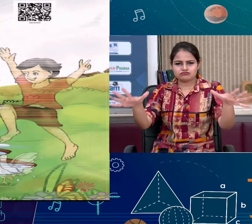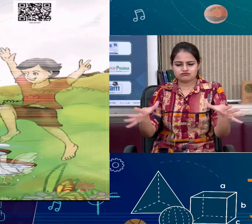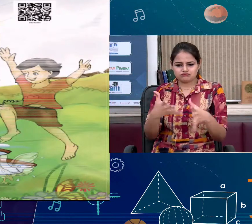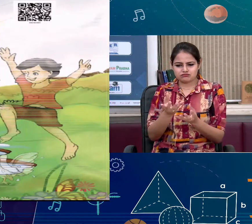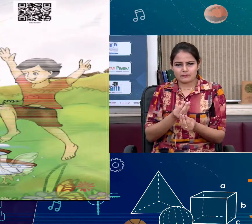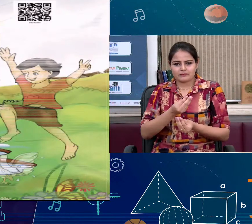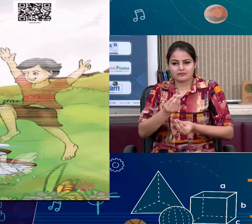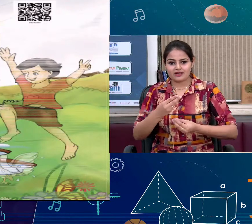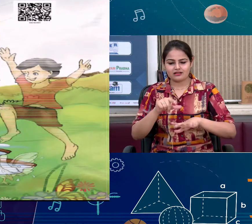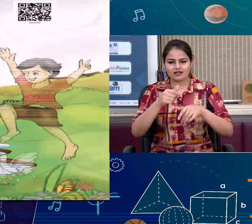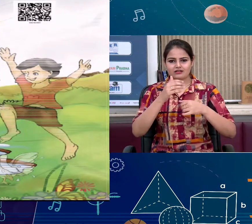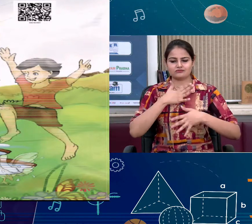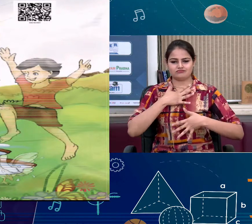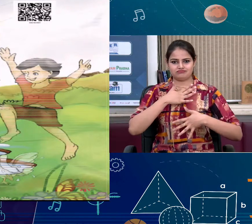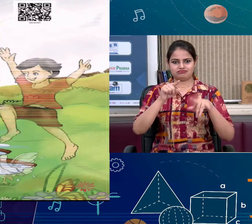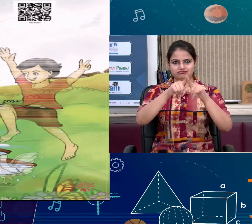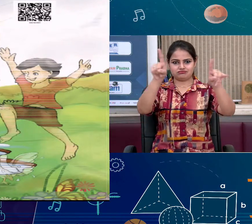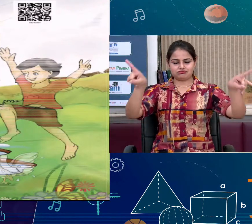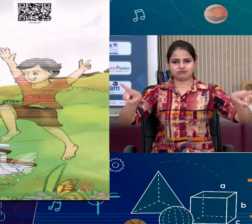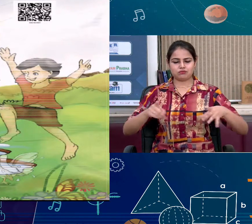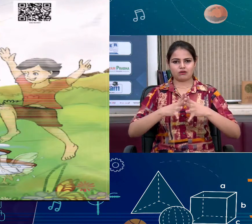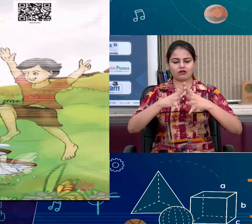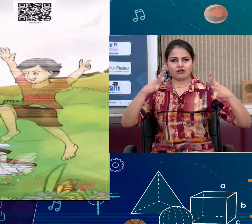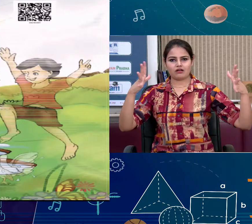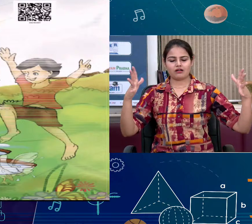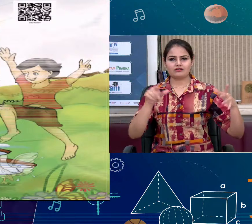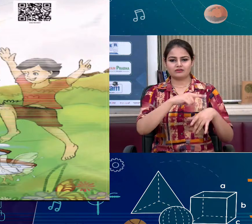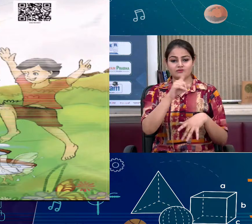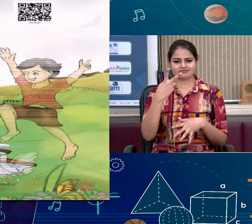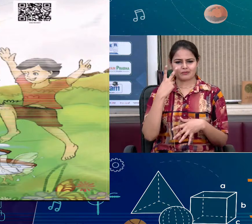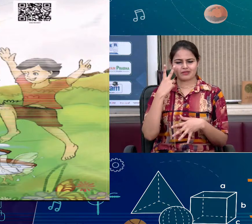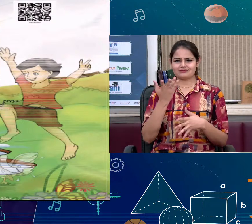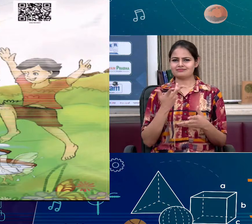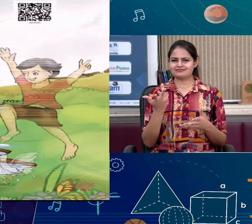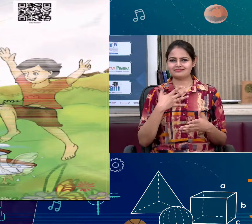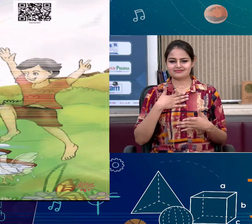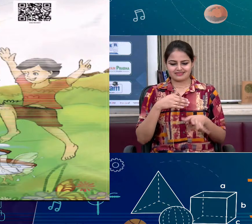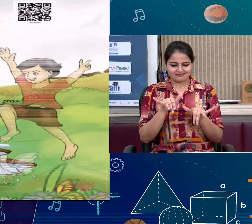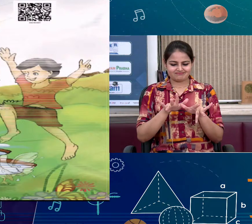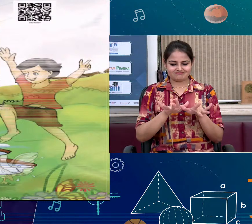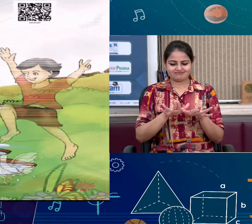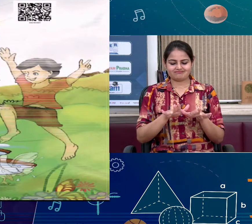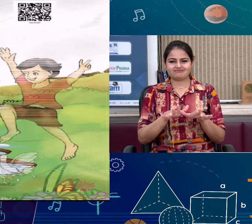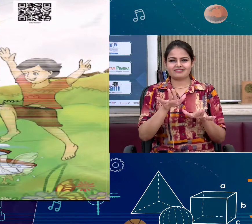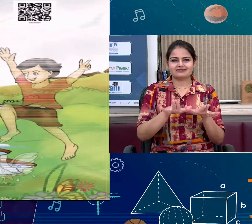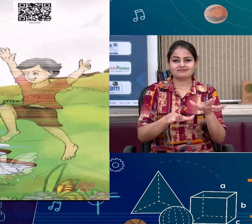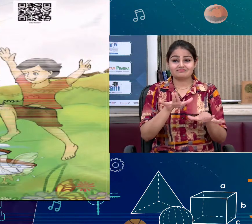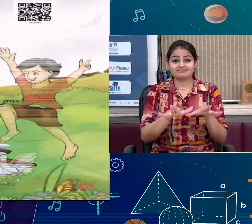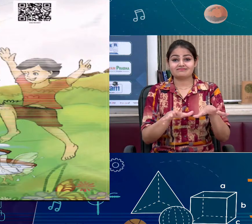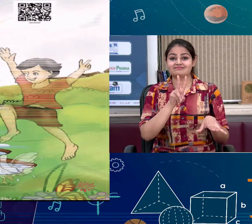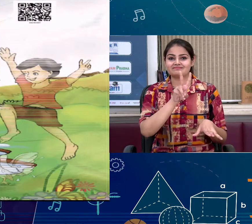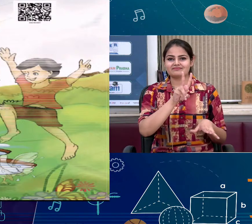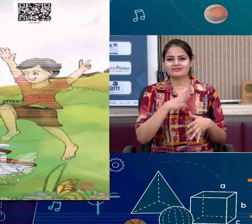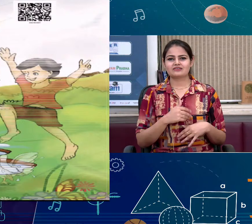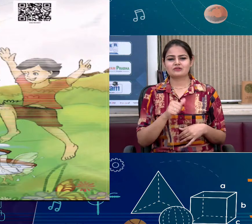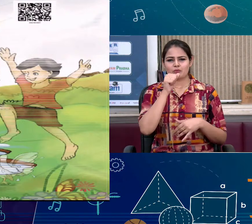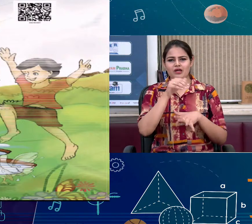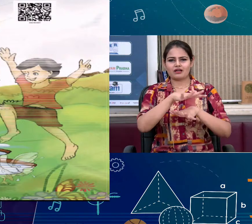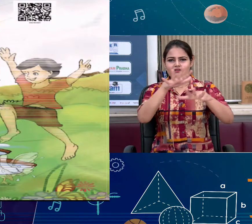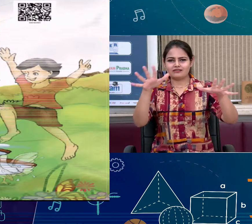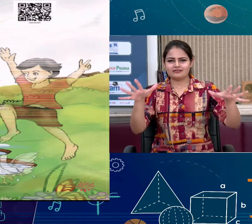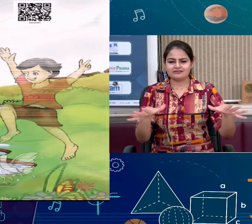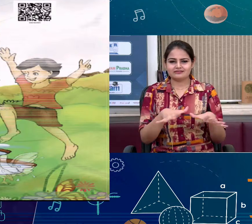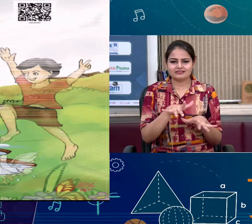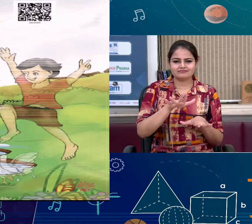on the open field. I can see two white ducks with playing in the water, splashing the